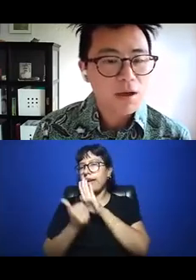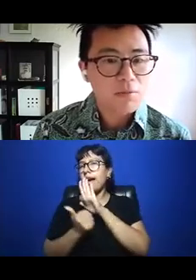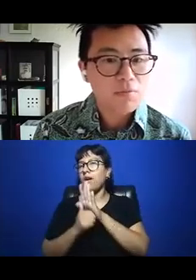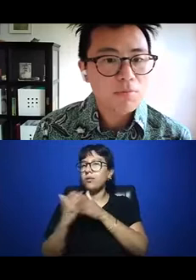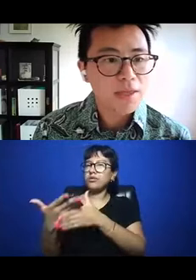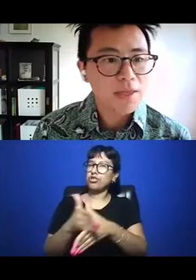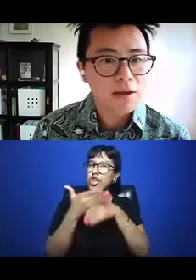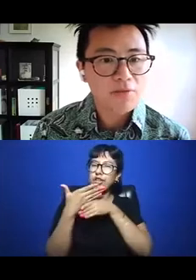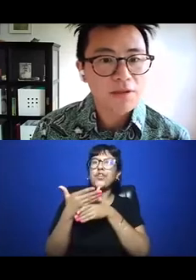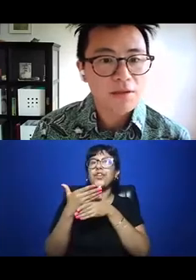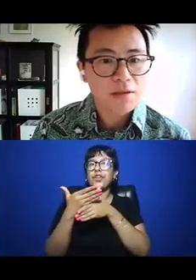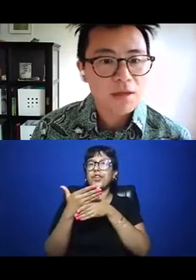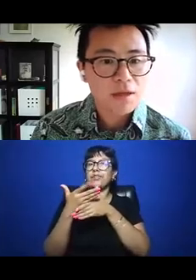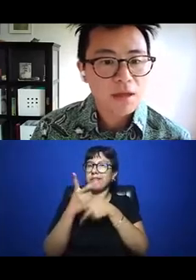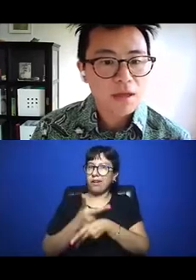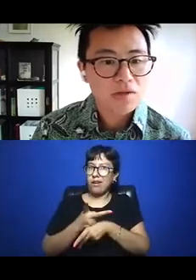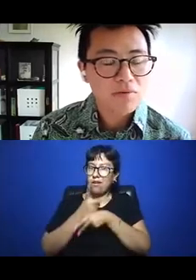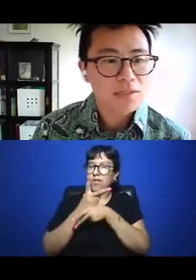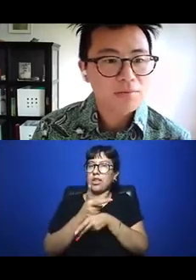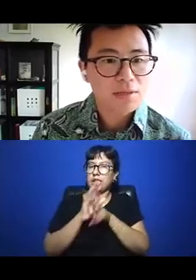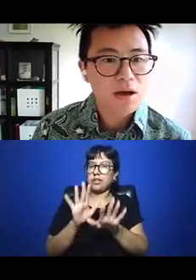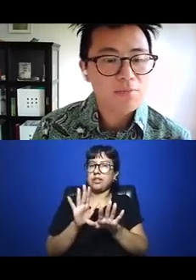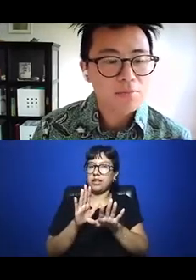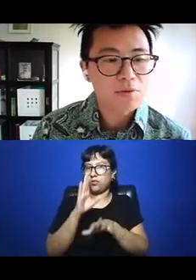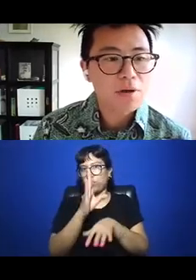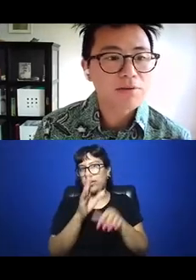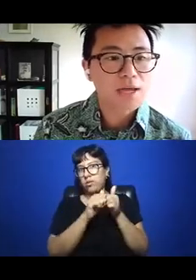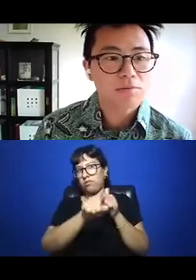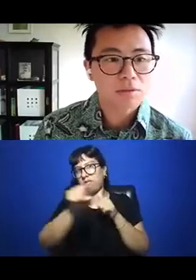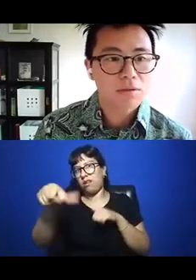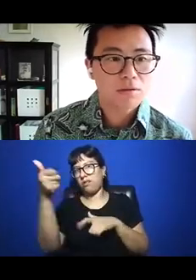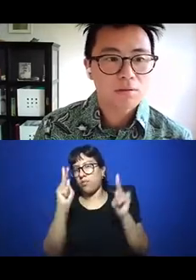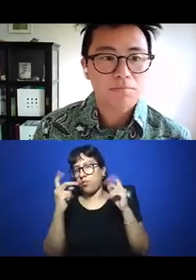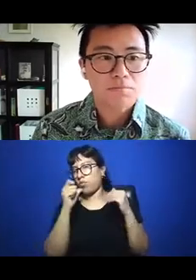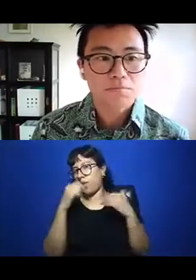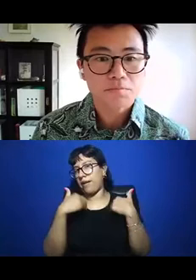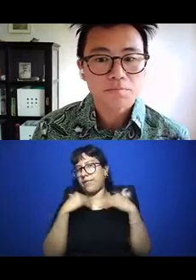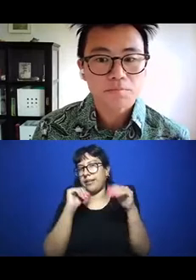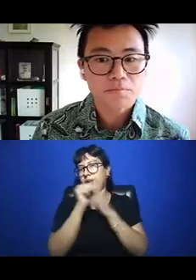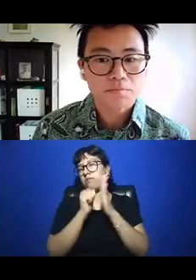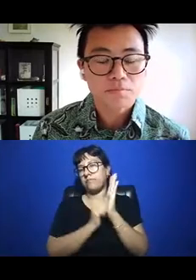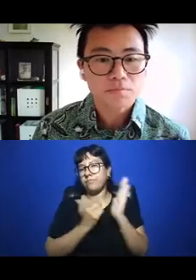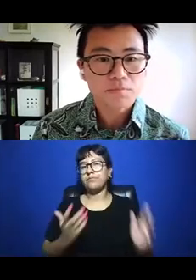it really carefully and directly with other people who have accounts.